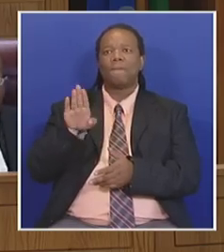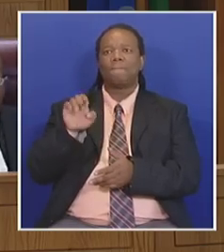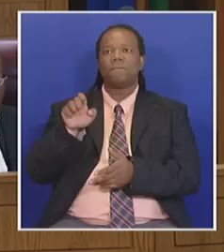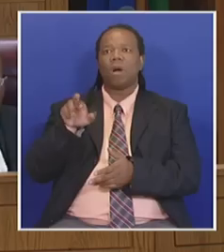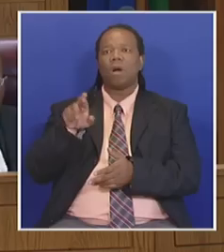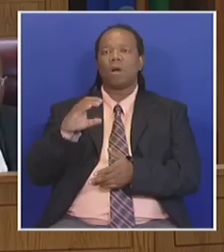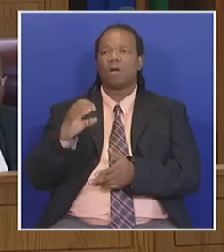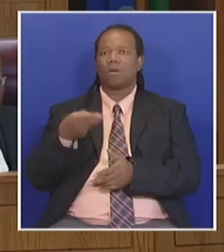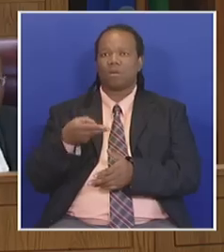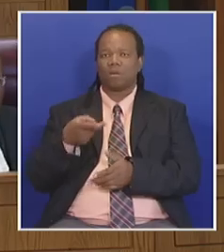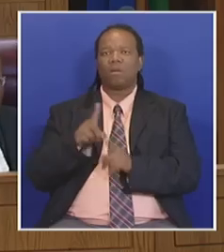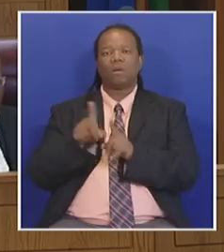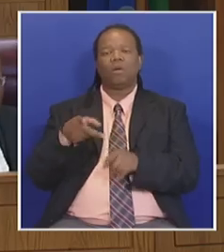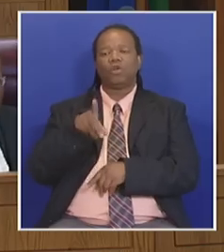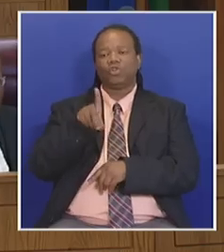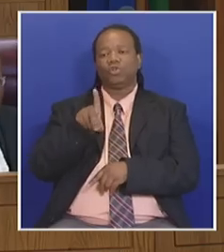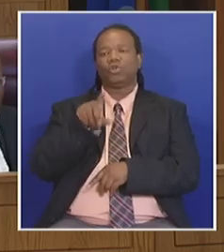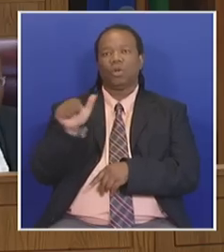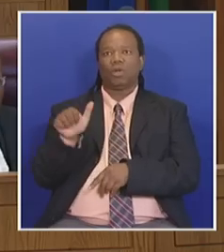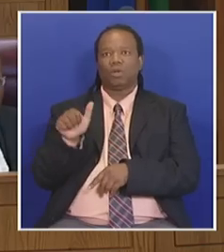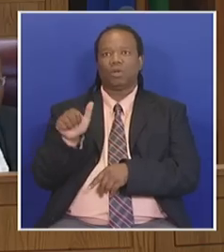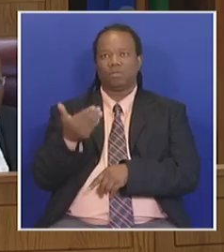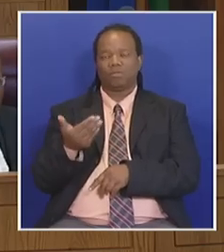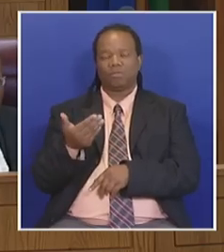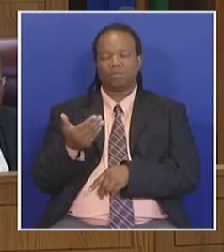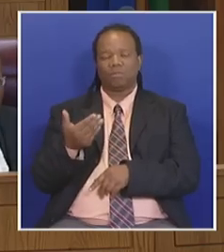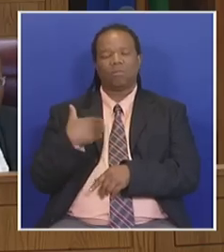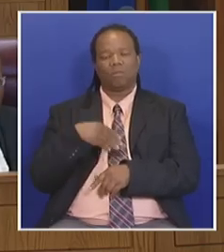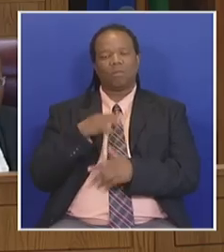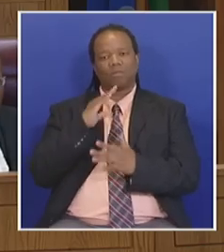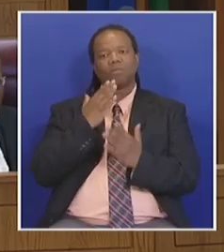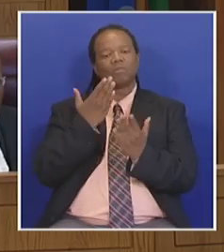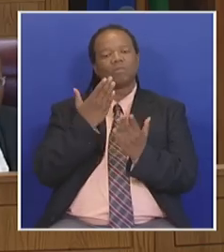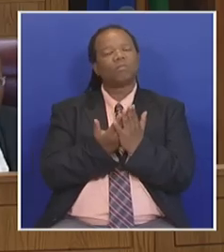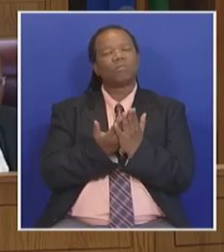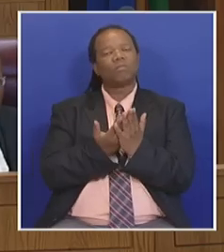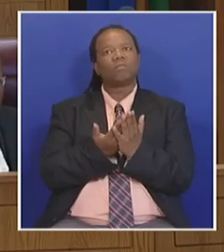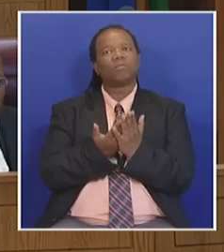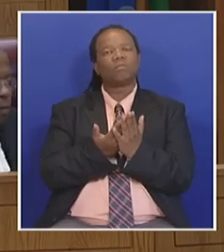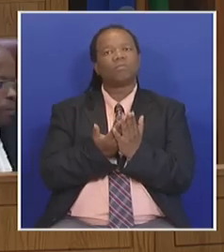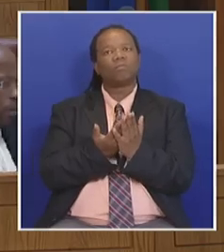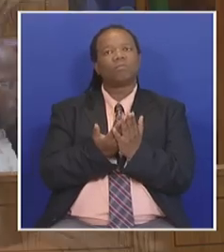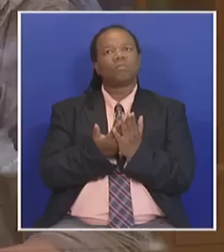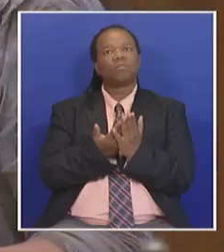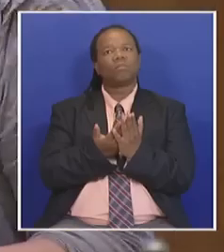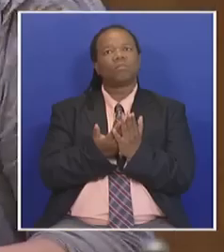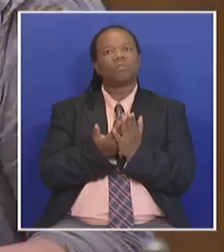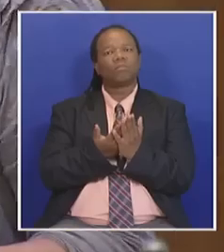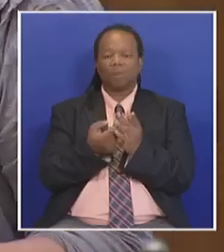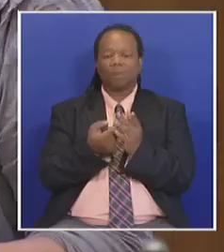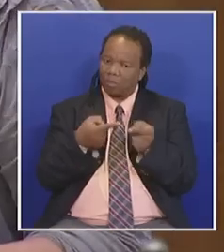On behalf of the Democratic Alliance, I hereby wish to move with notice that this House debates